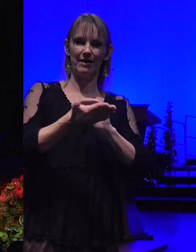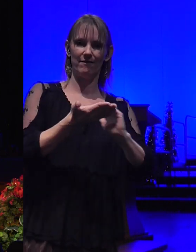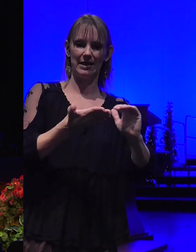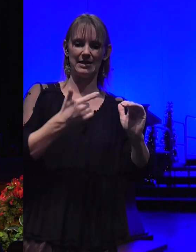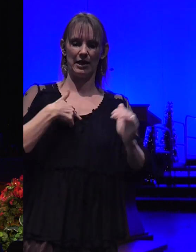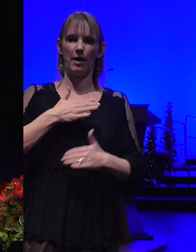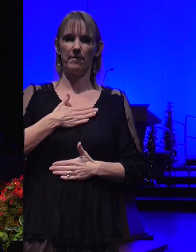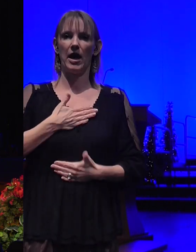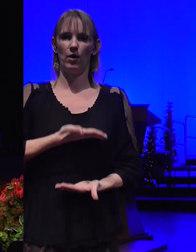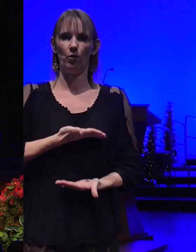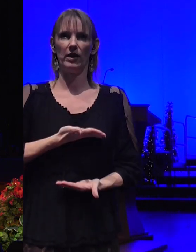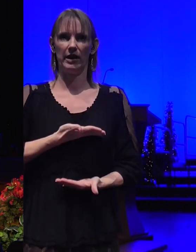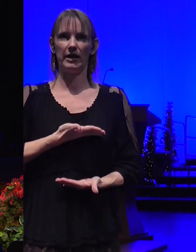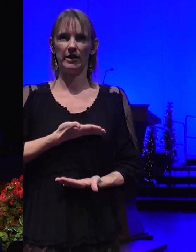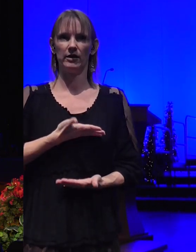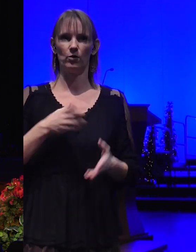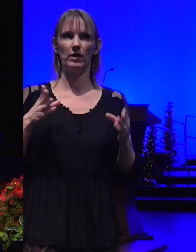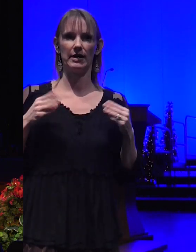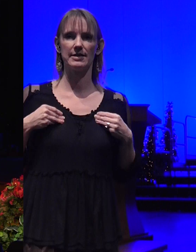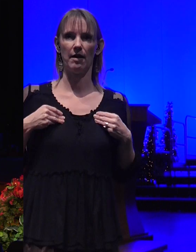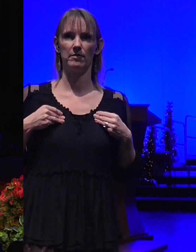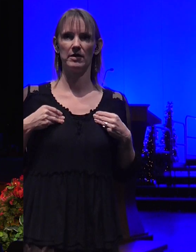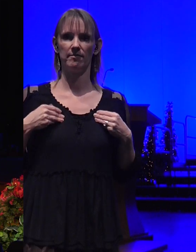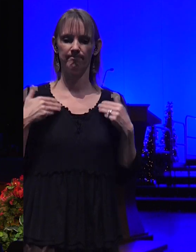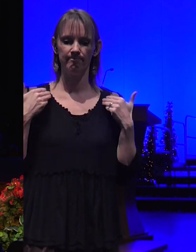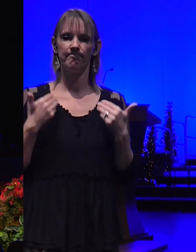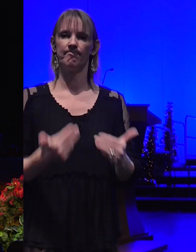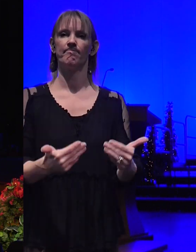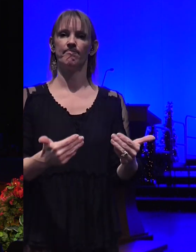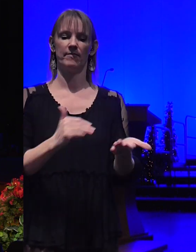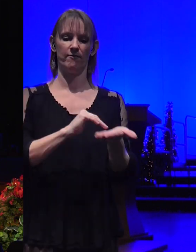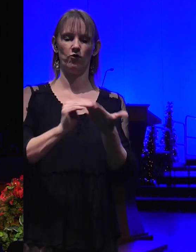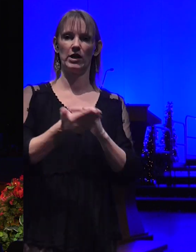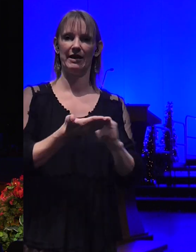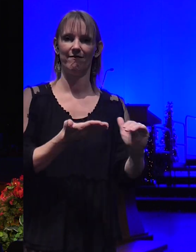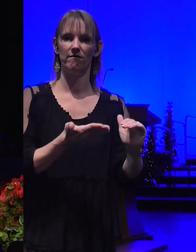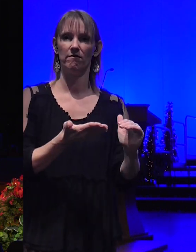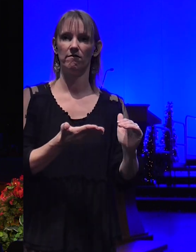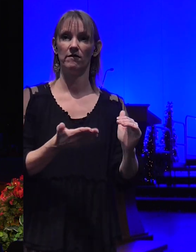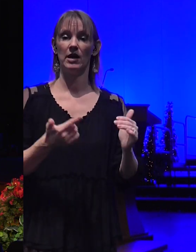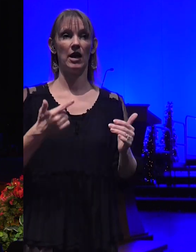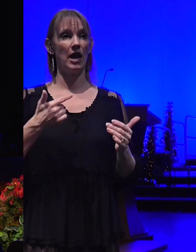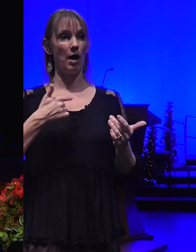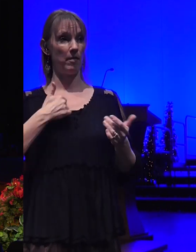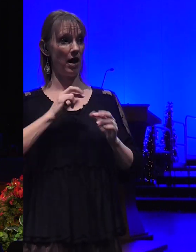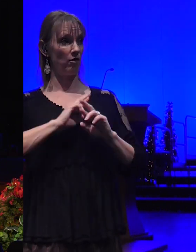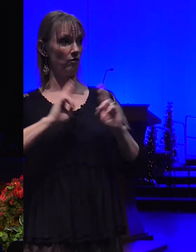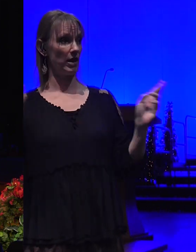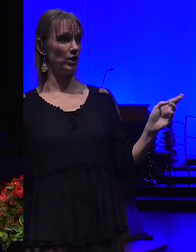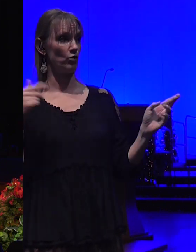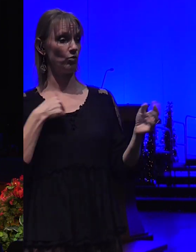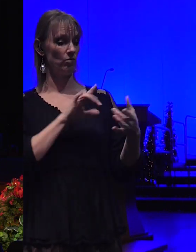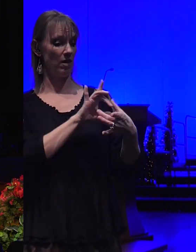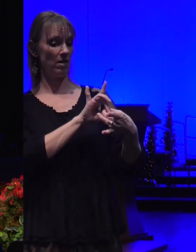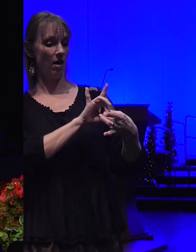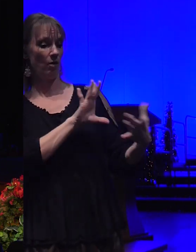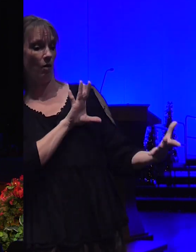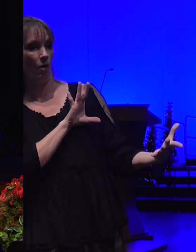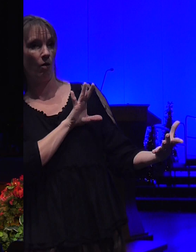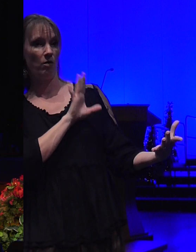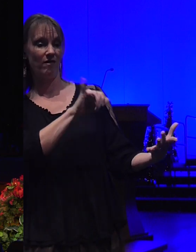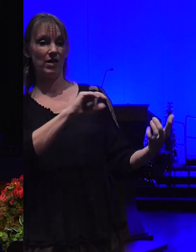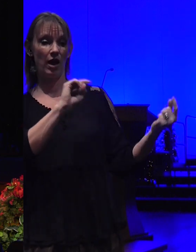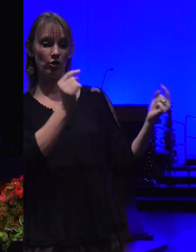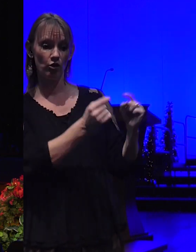forgiveness am I willing to accept? Am I ready to be untethered to a